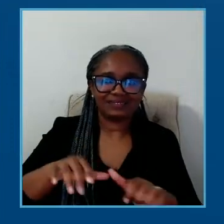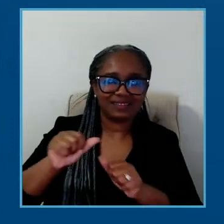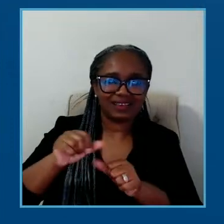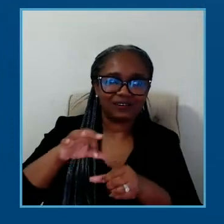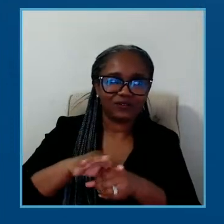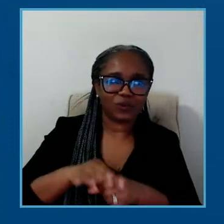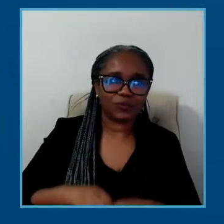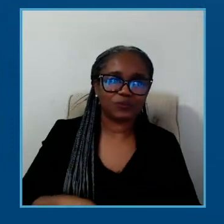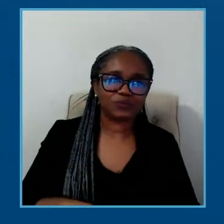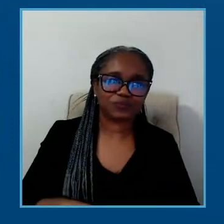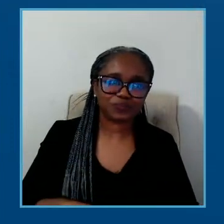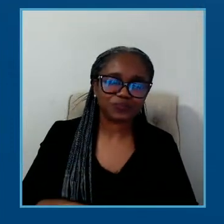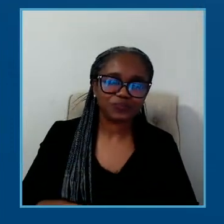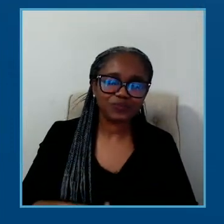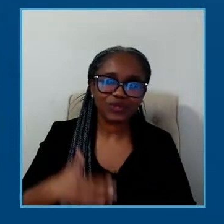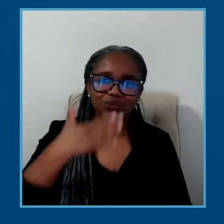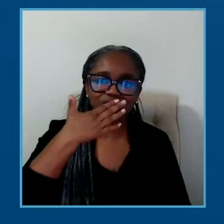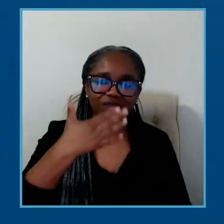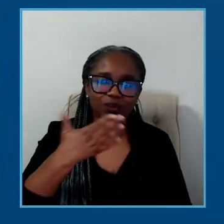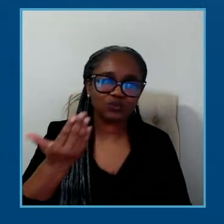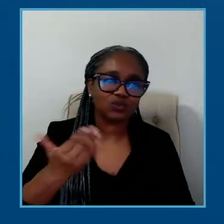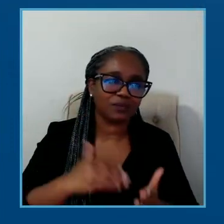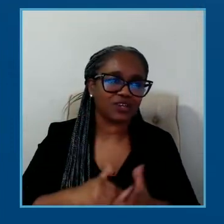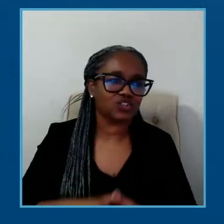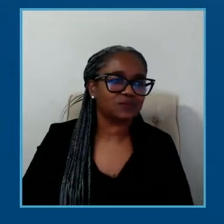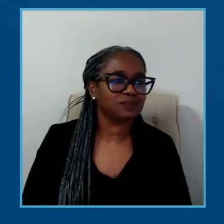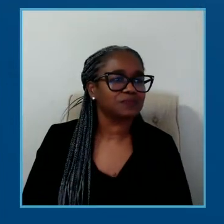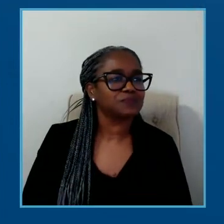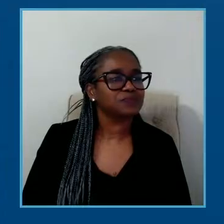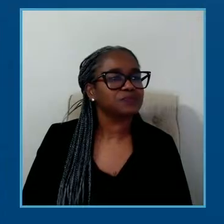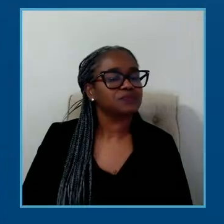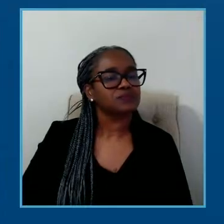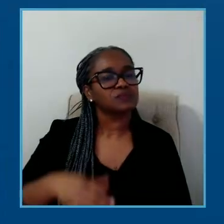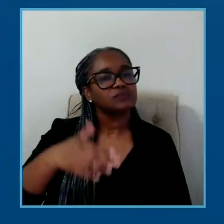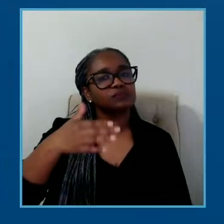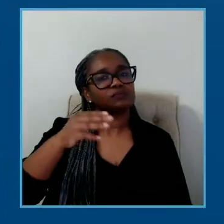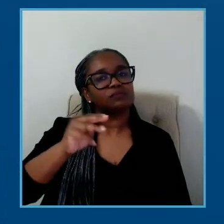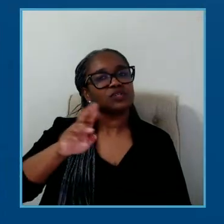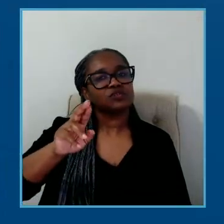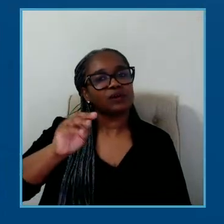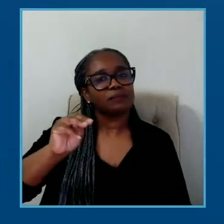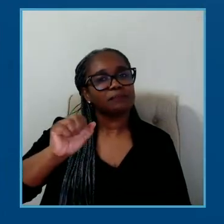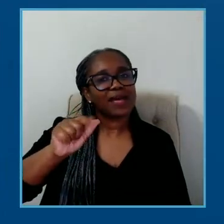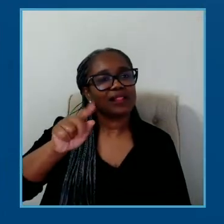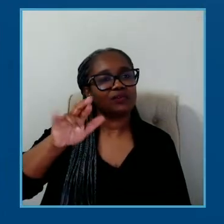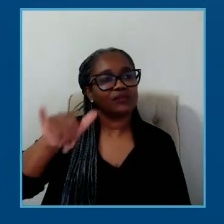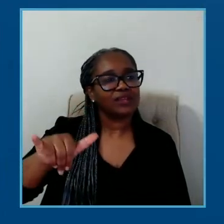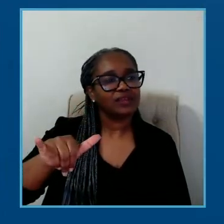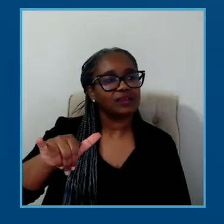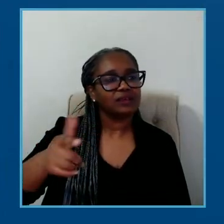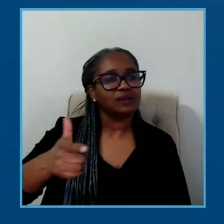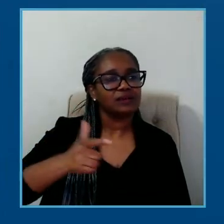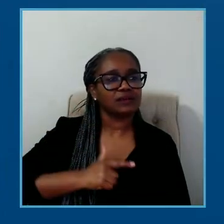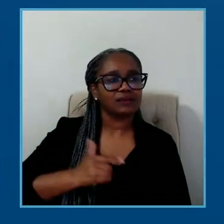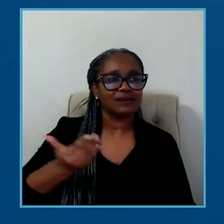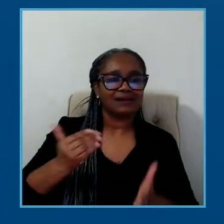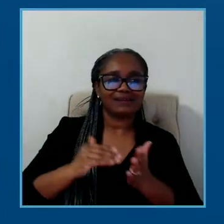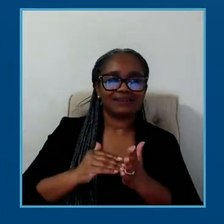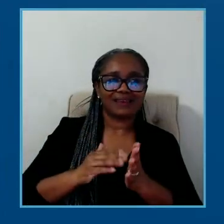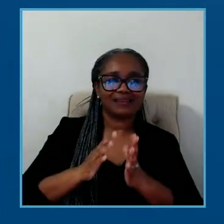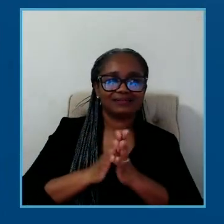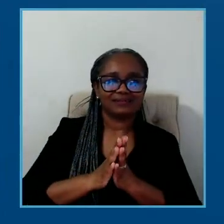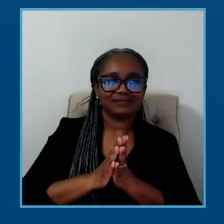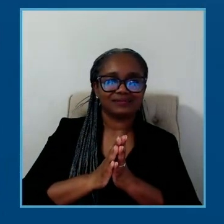resolution. And I want to drill down on this issue of the head of the ASDC. I don't get a vote for that